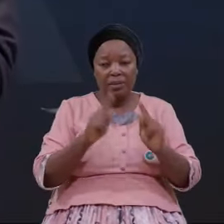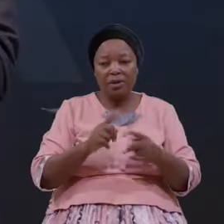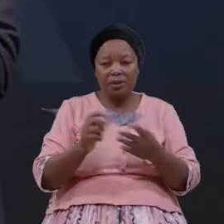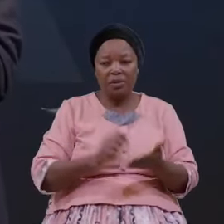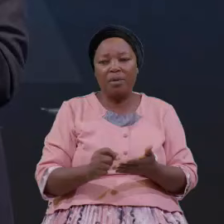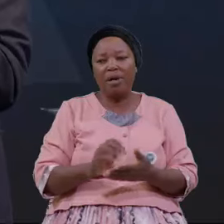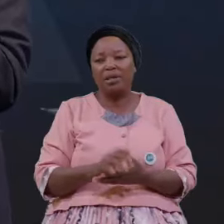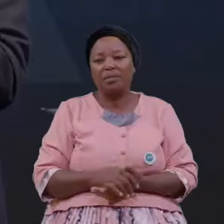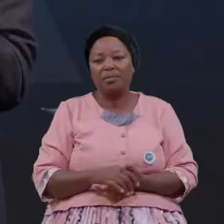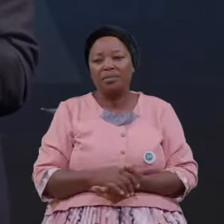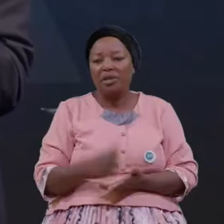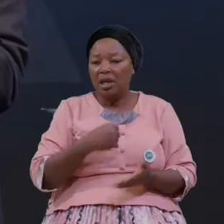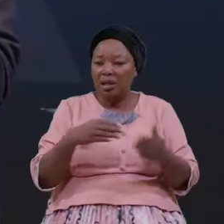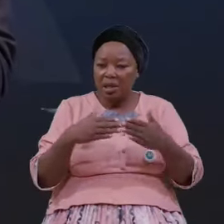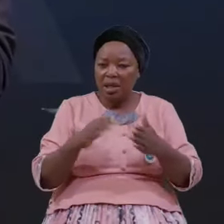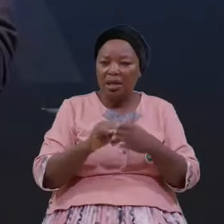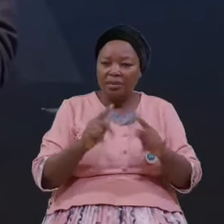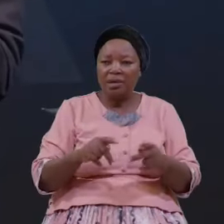remember to give the